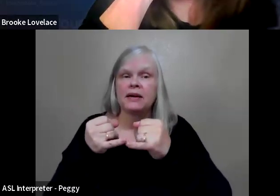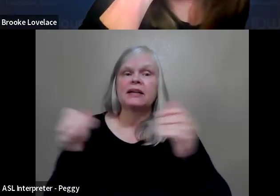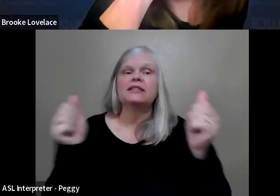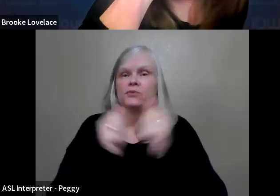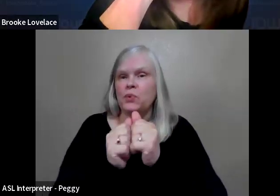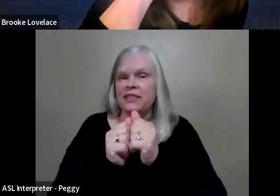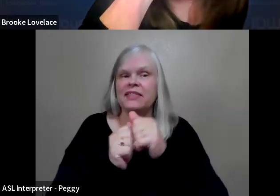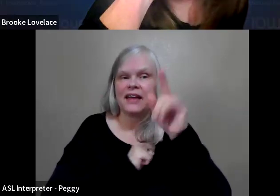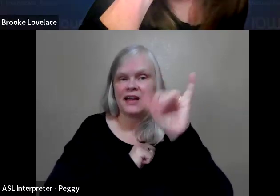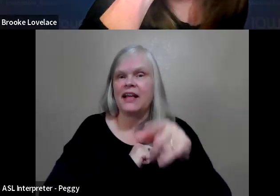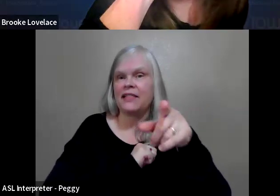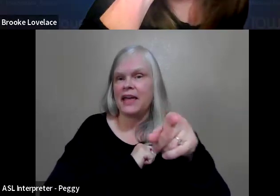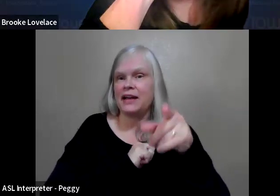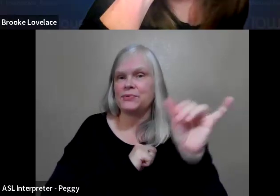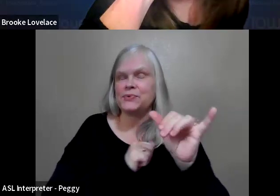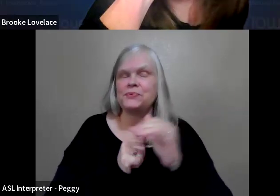well.